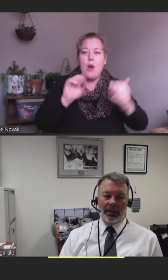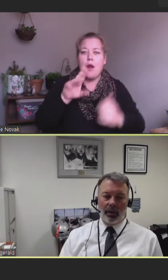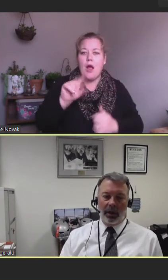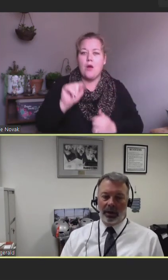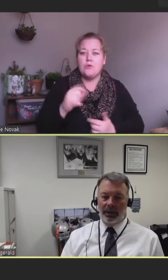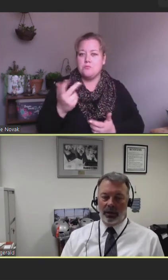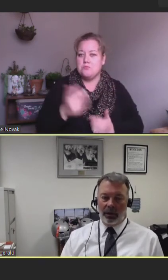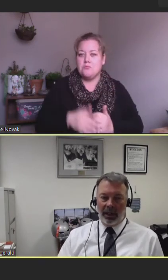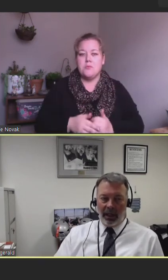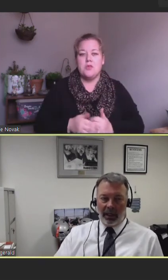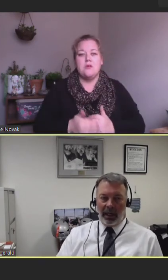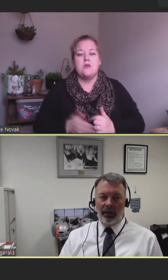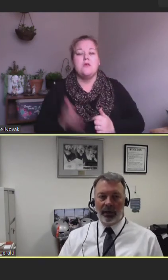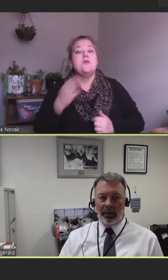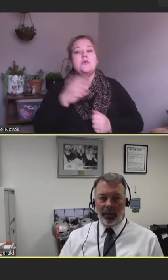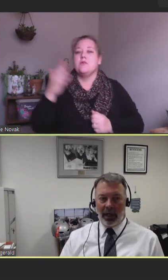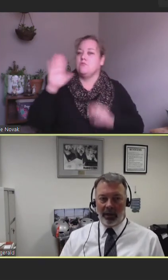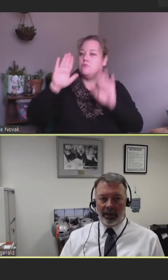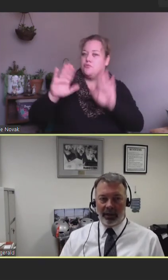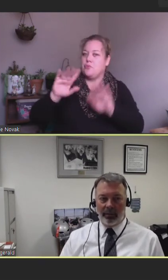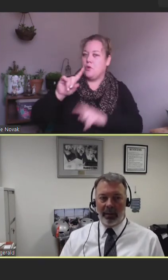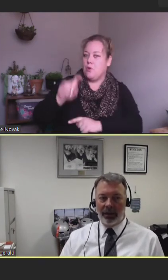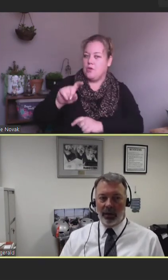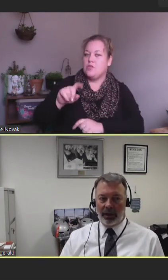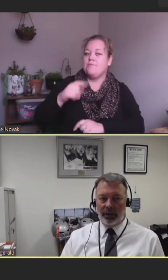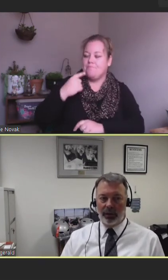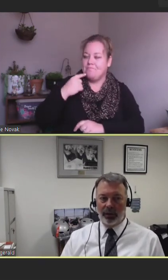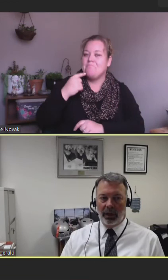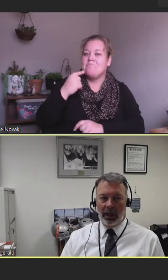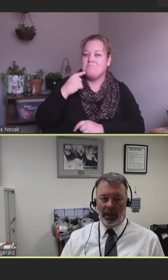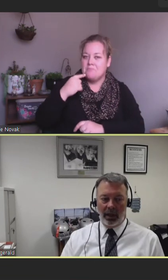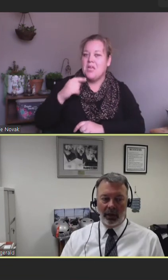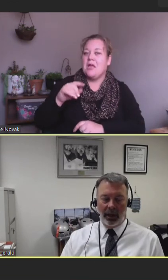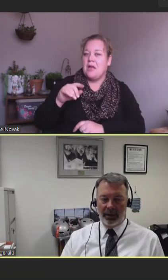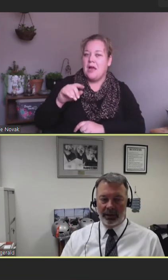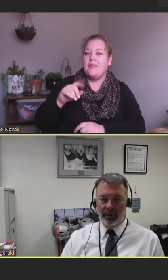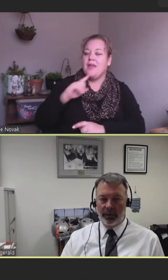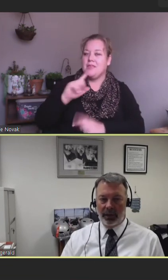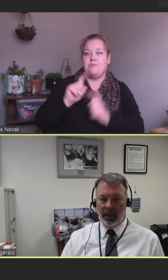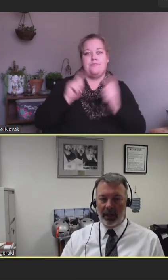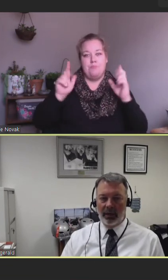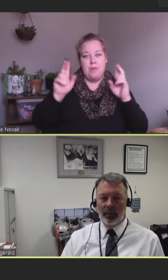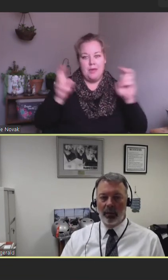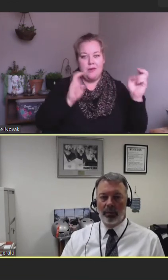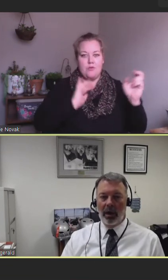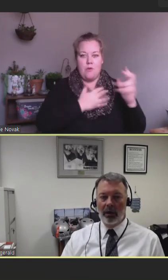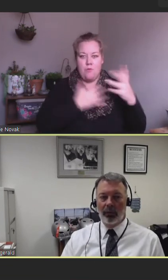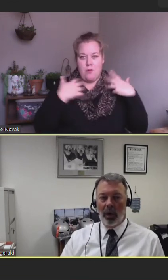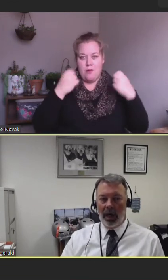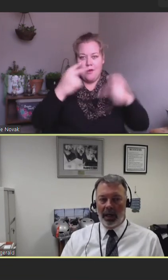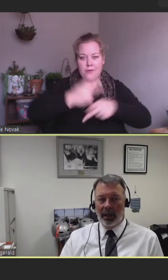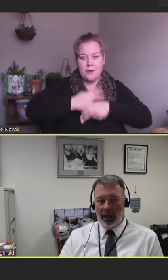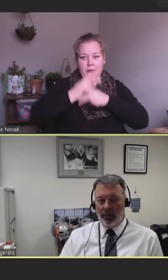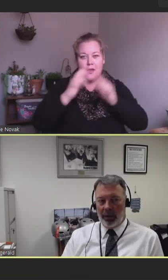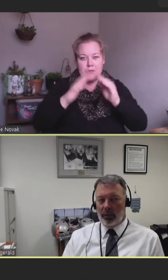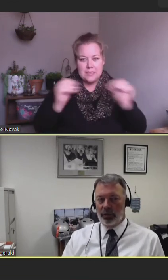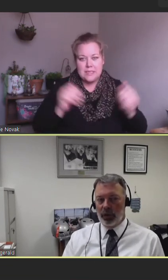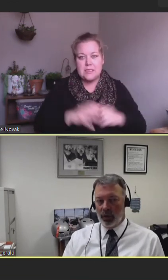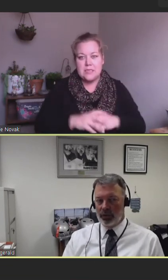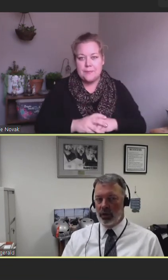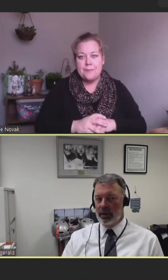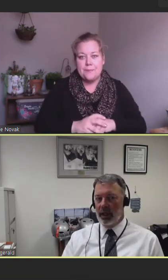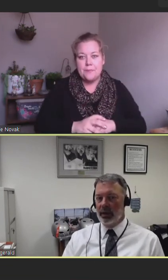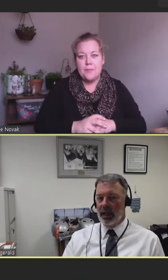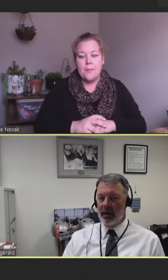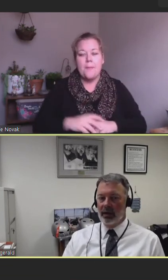Yeah, that's a great question, Jordan. I do think burnout is a major issue in our healthcare systems. Again, part of why people